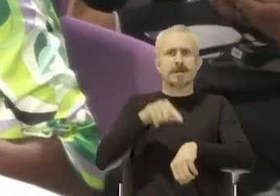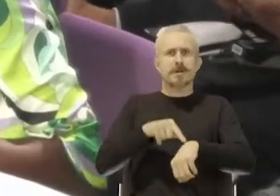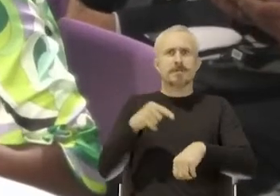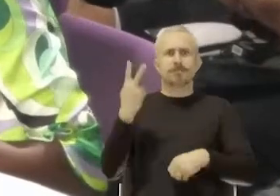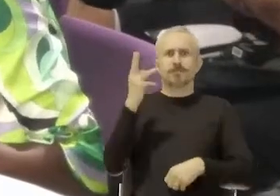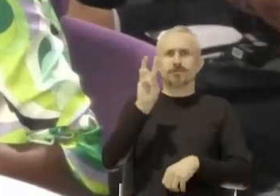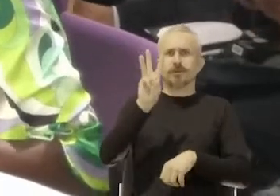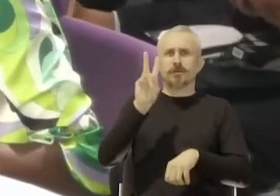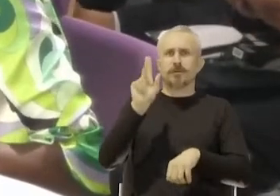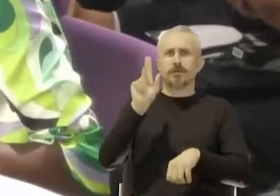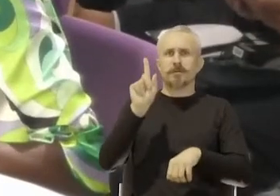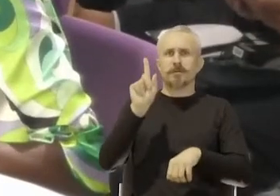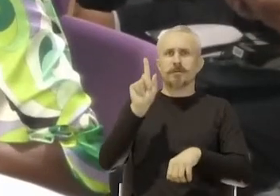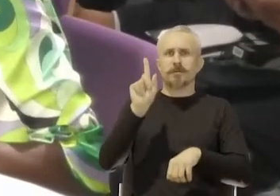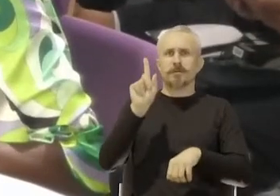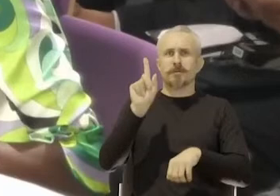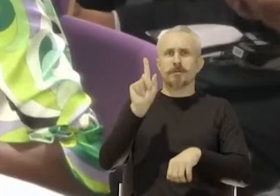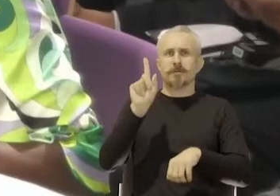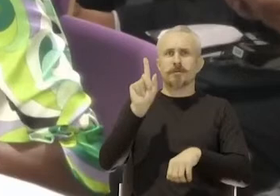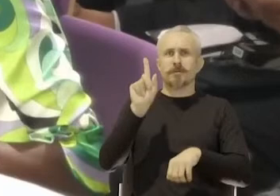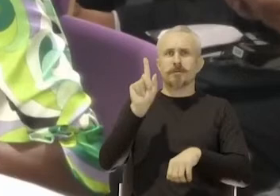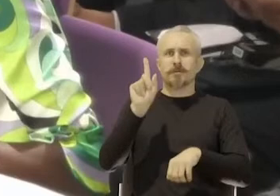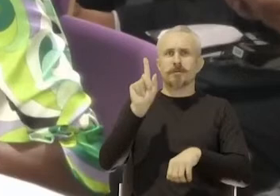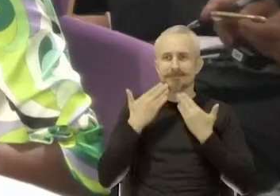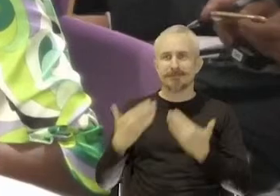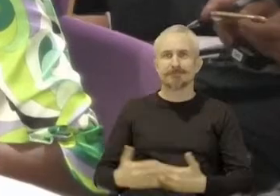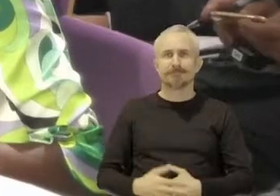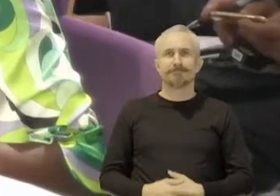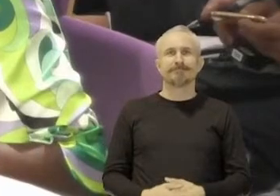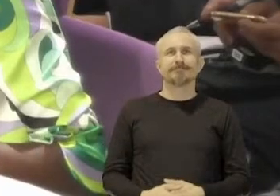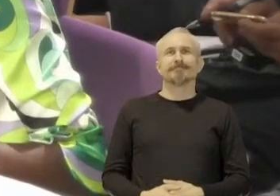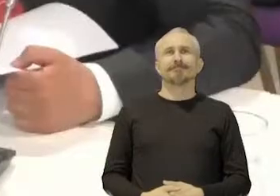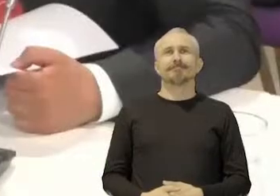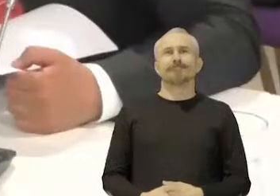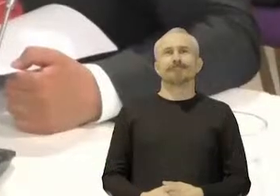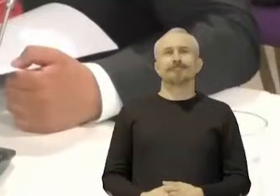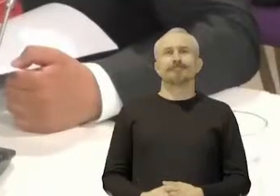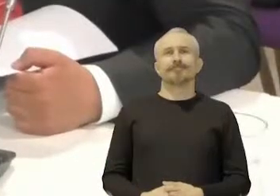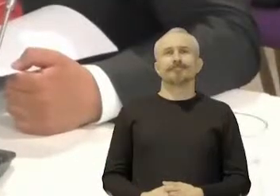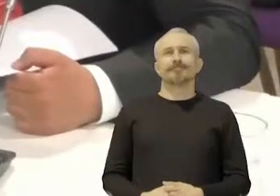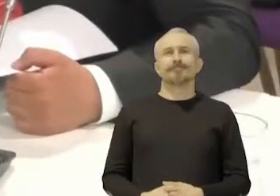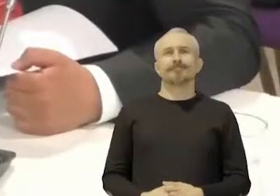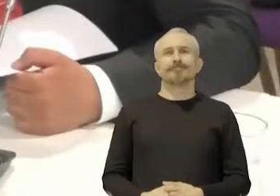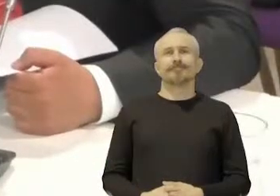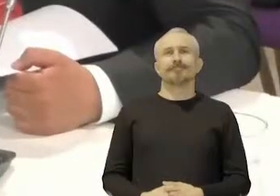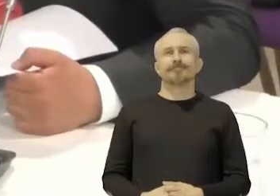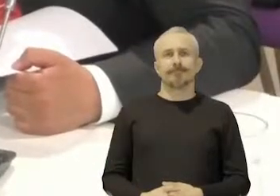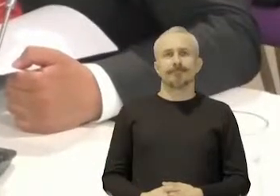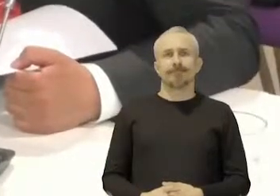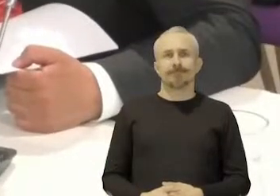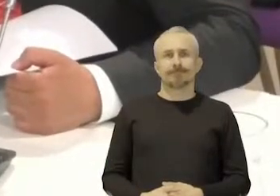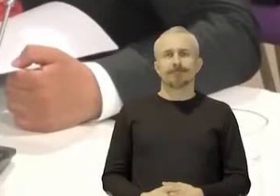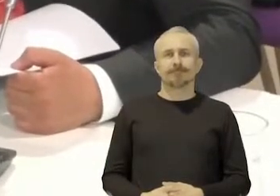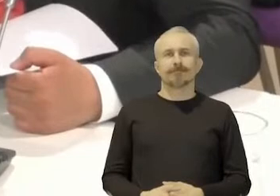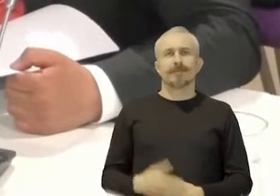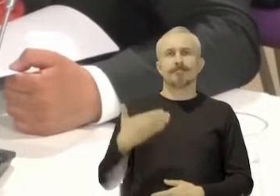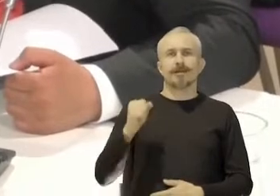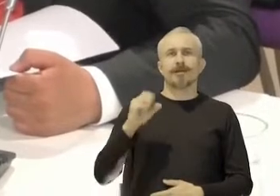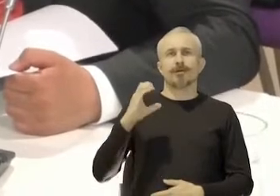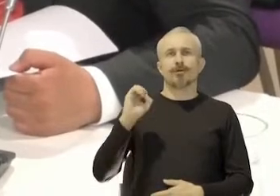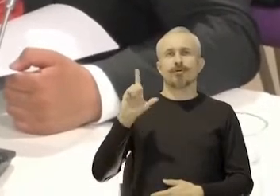Honourable Michelle Saul from El Salvador, to take the floor. Gracias. Buenas tardes a todos.